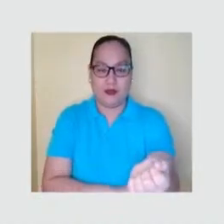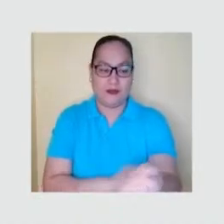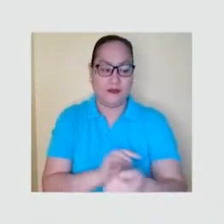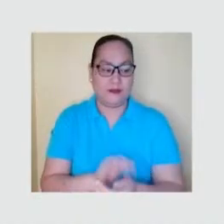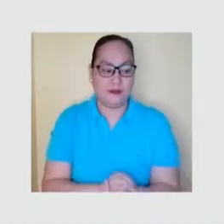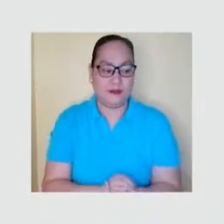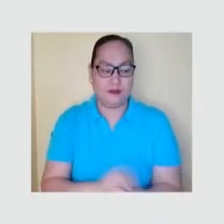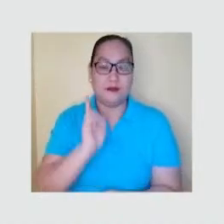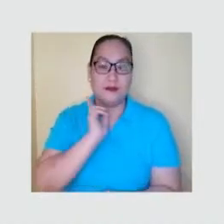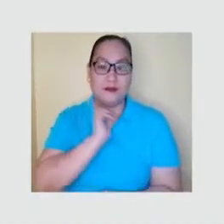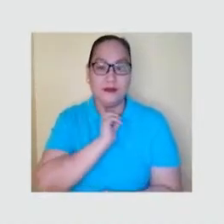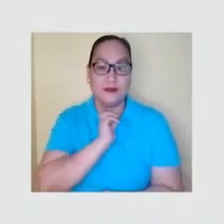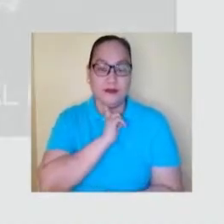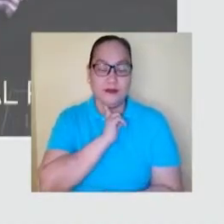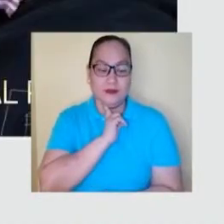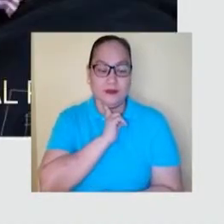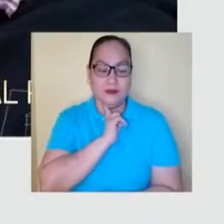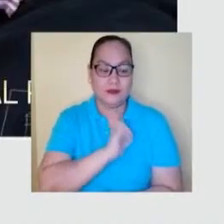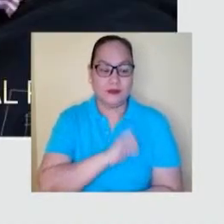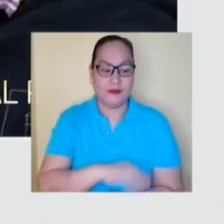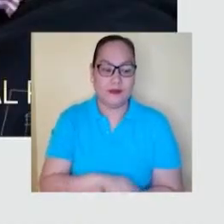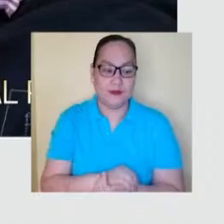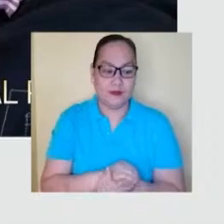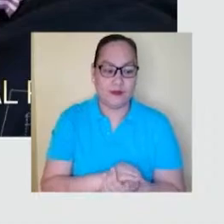carotid, femoral,